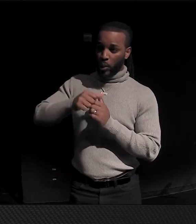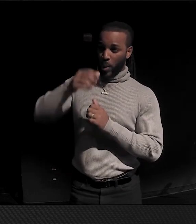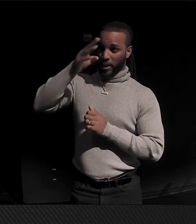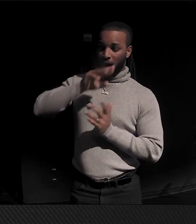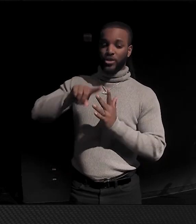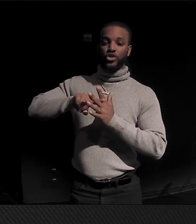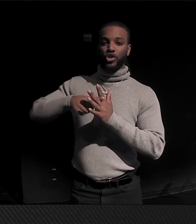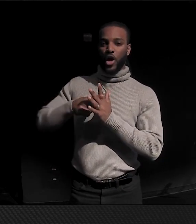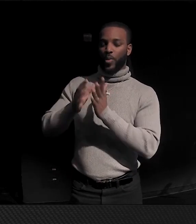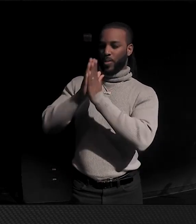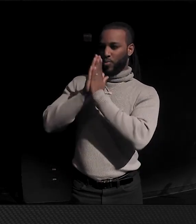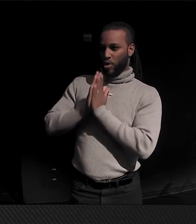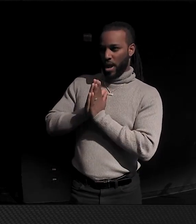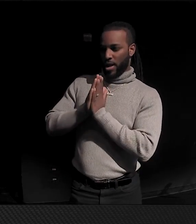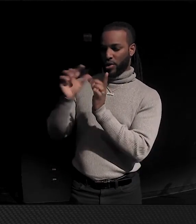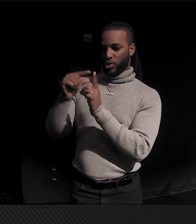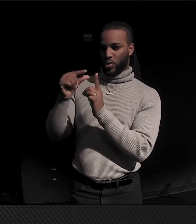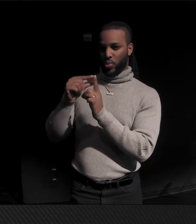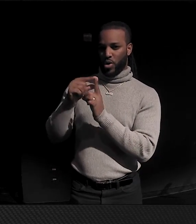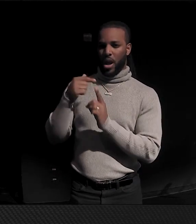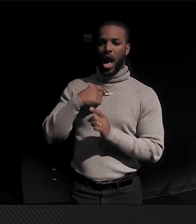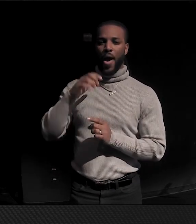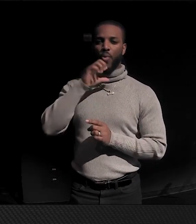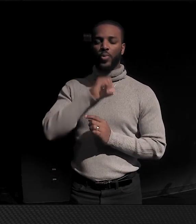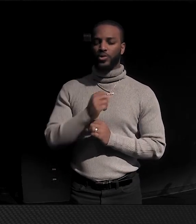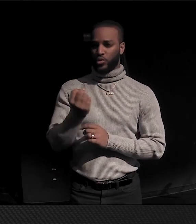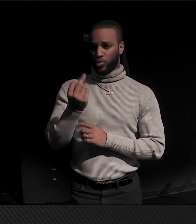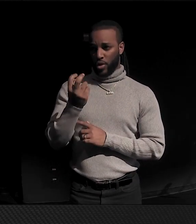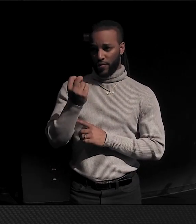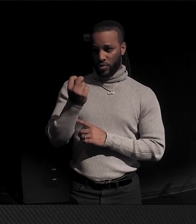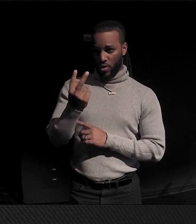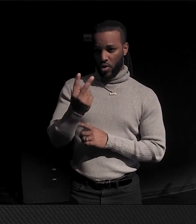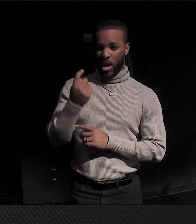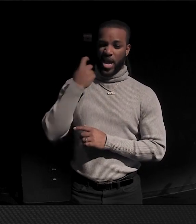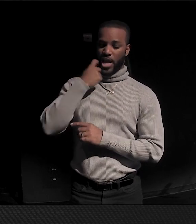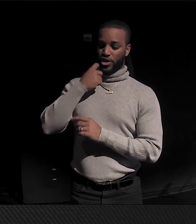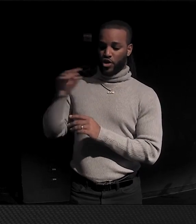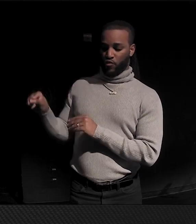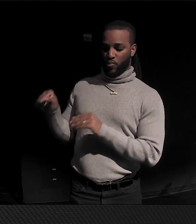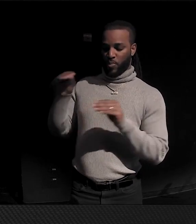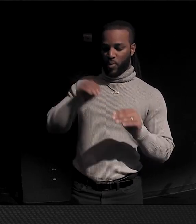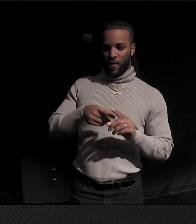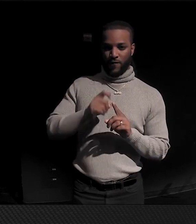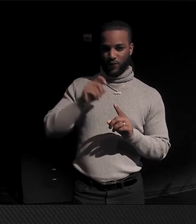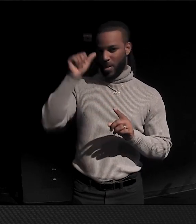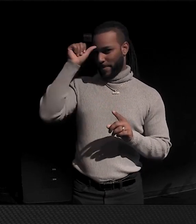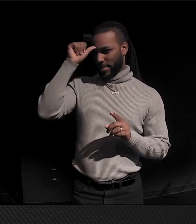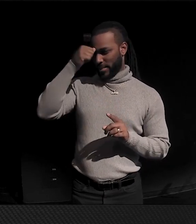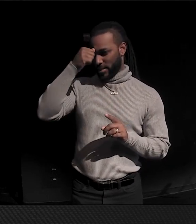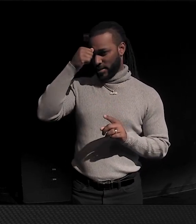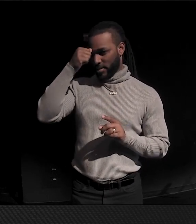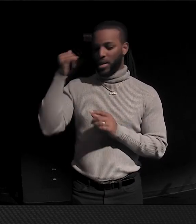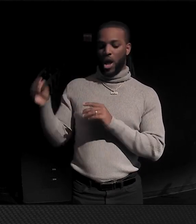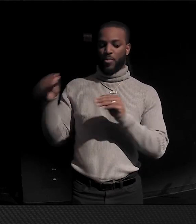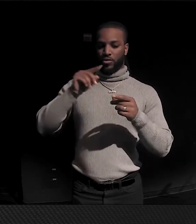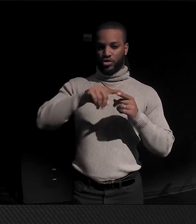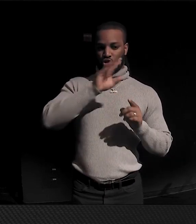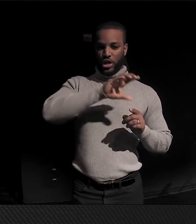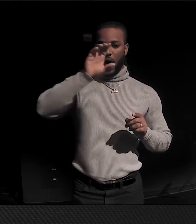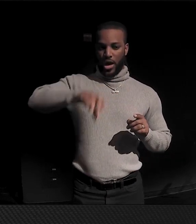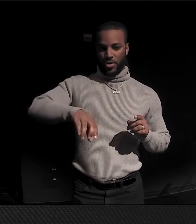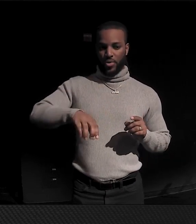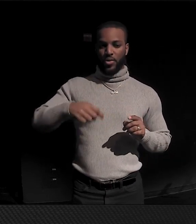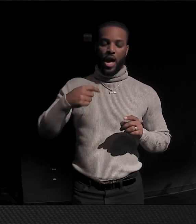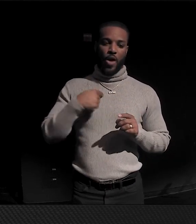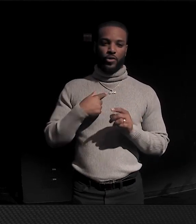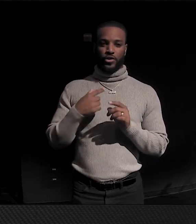with praying the word. I was 12 years old. I just moved from India to Chicago. I was a freshman in